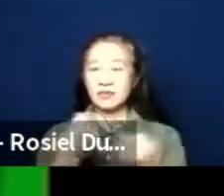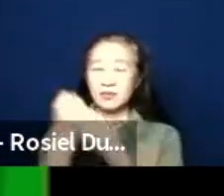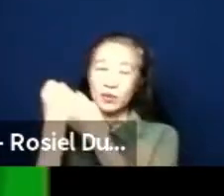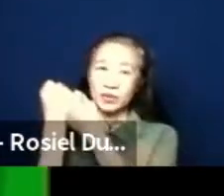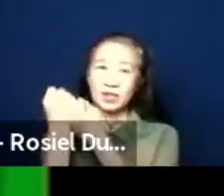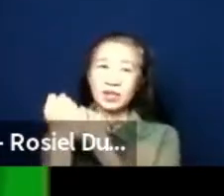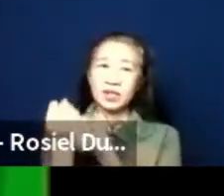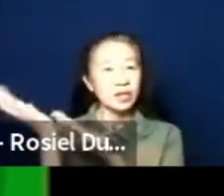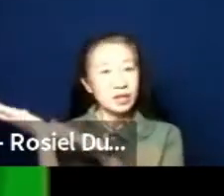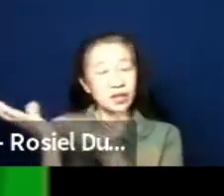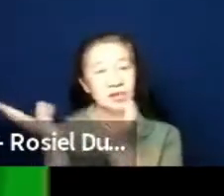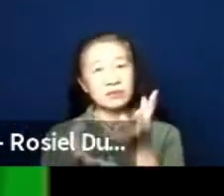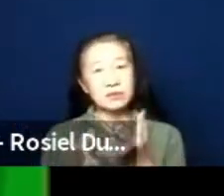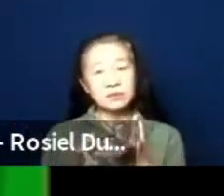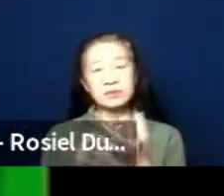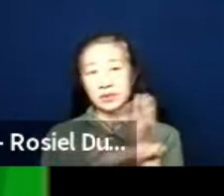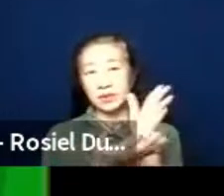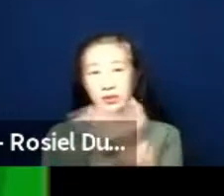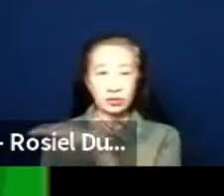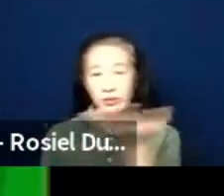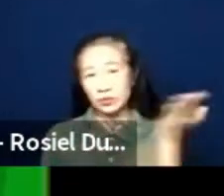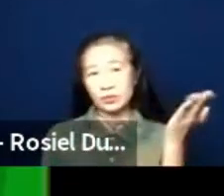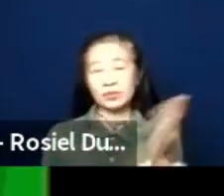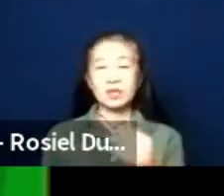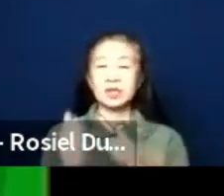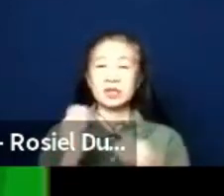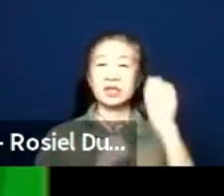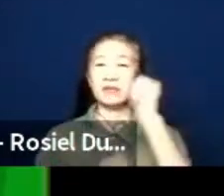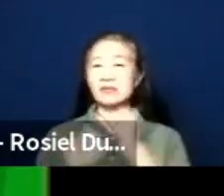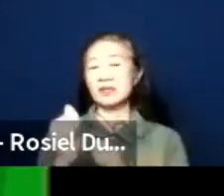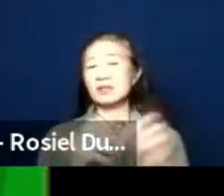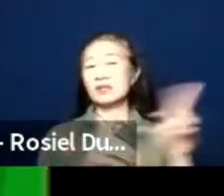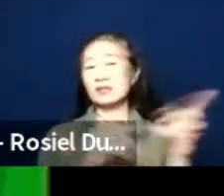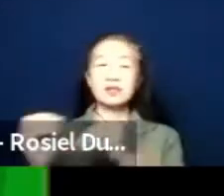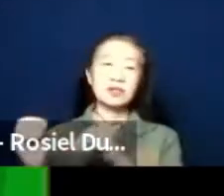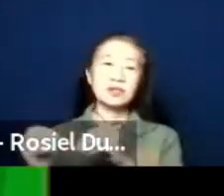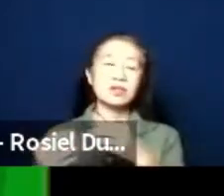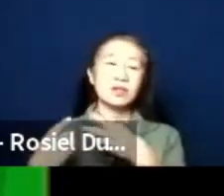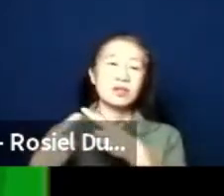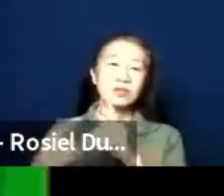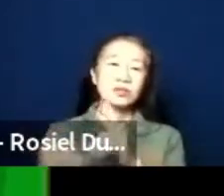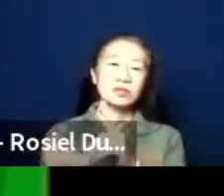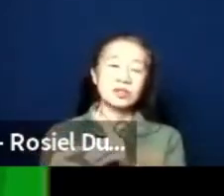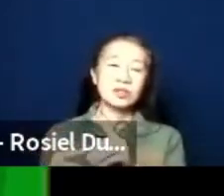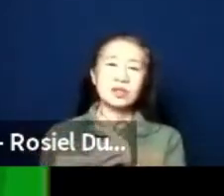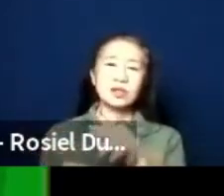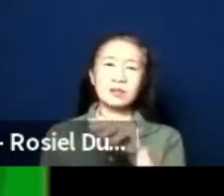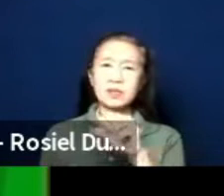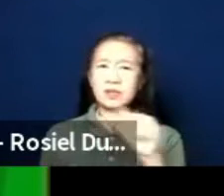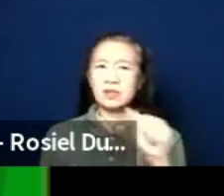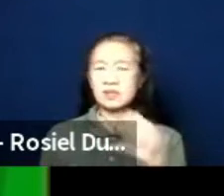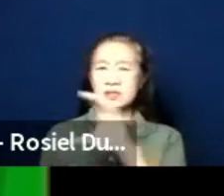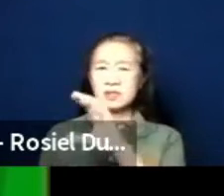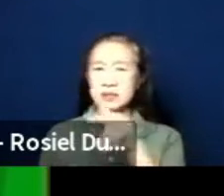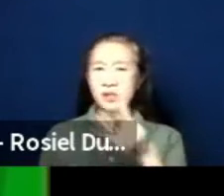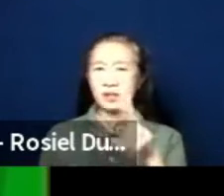And here I would like to share to you the activity I've done during the mass CPR at the Philippine